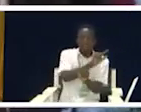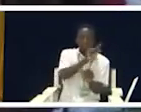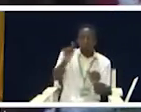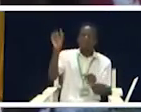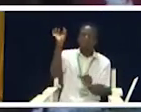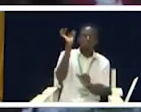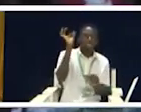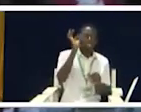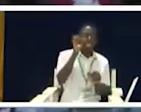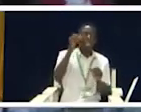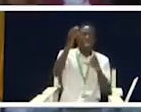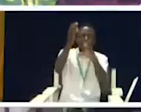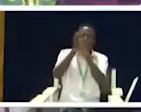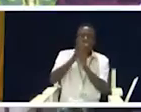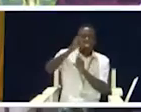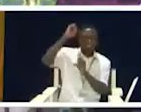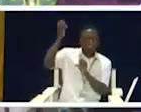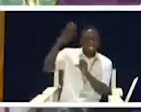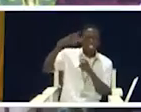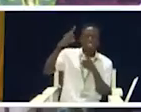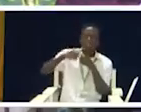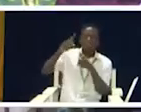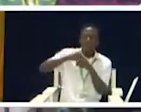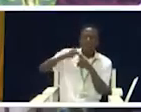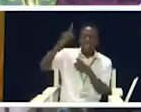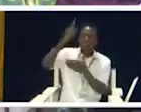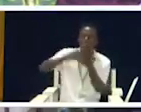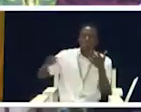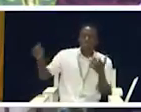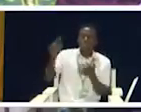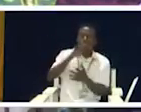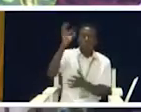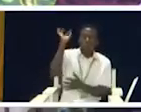receive grace to practice what you are preaching.